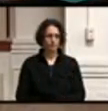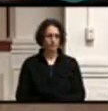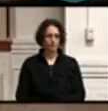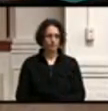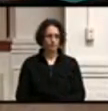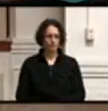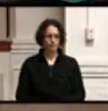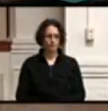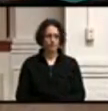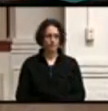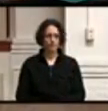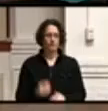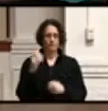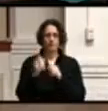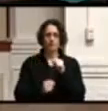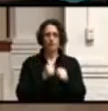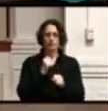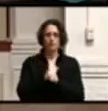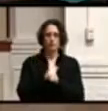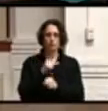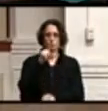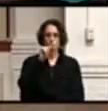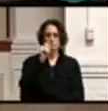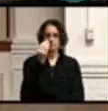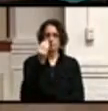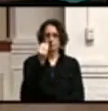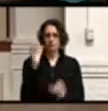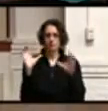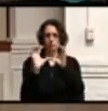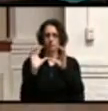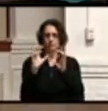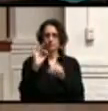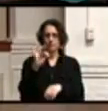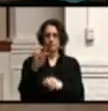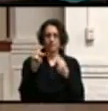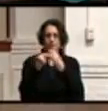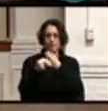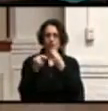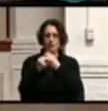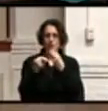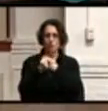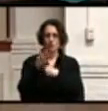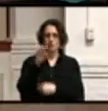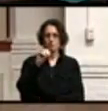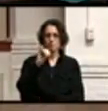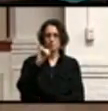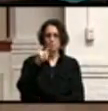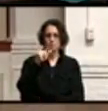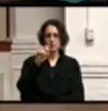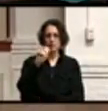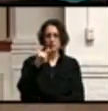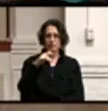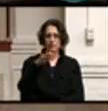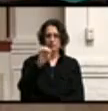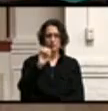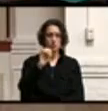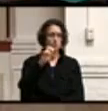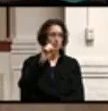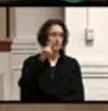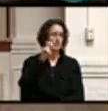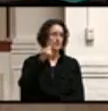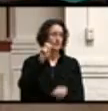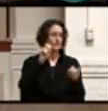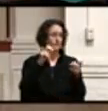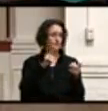is 2014 Certificate of Highway Mileage. And since they're just unpacking over there, Steve and Hannah, if you could speak